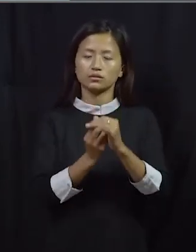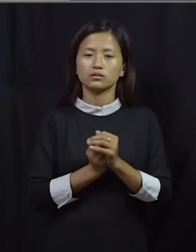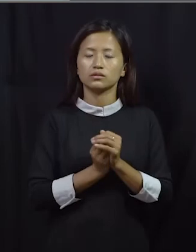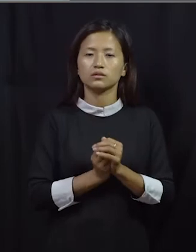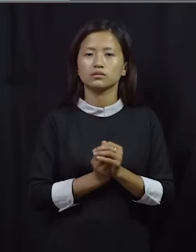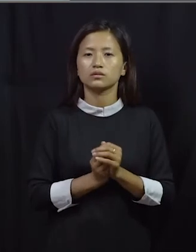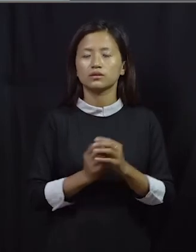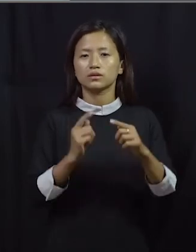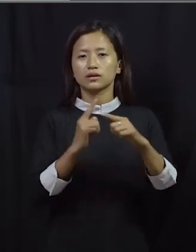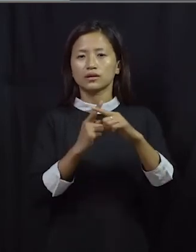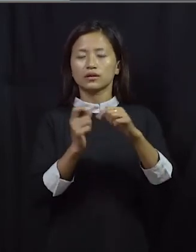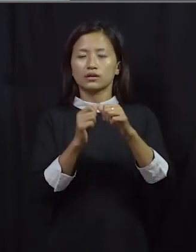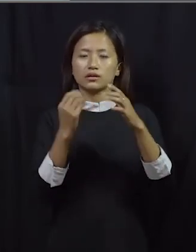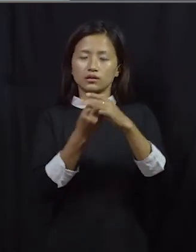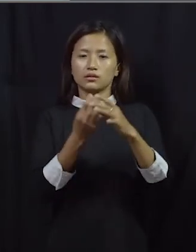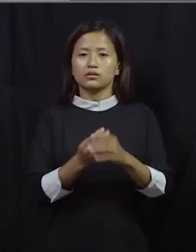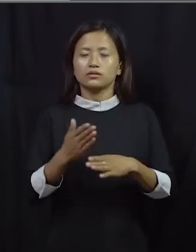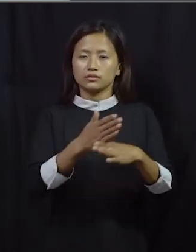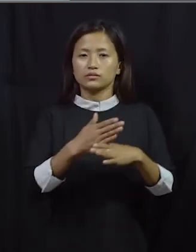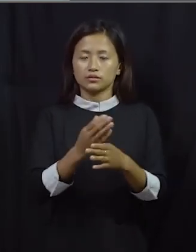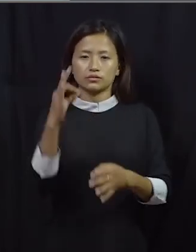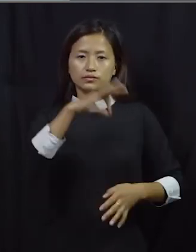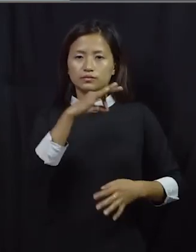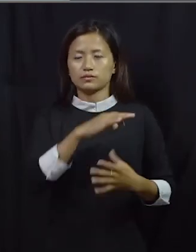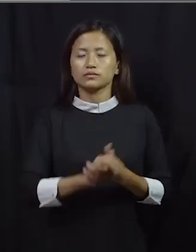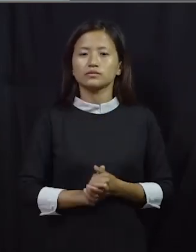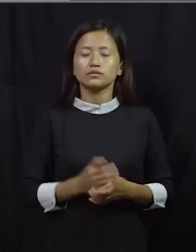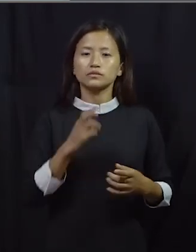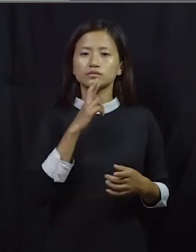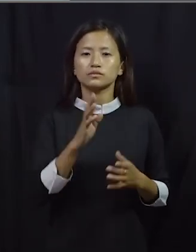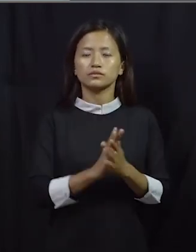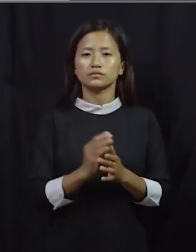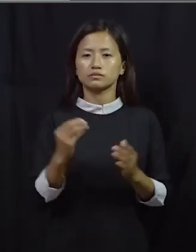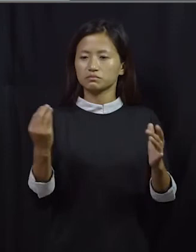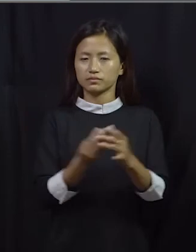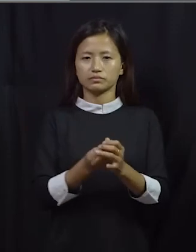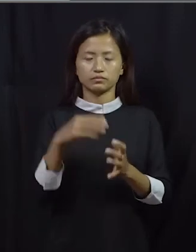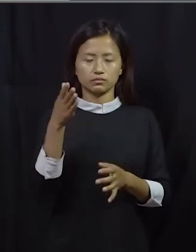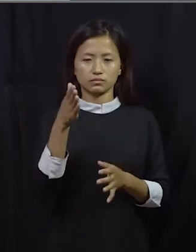and additional capital and share of profits are not added